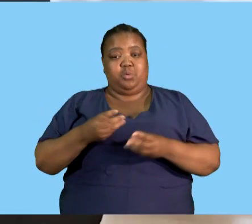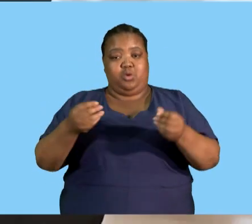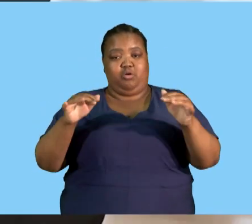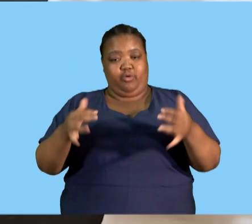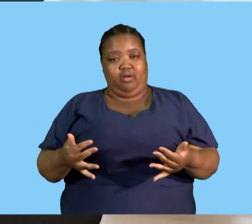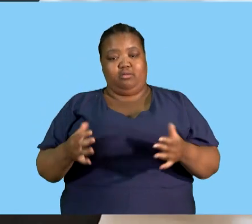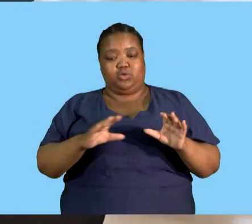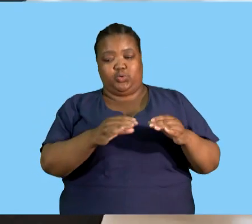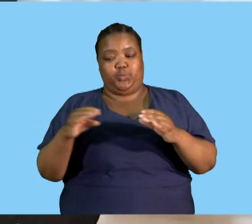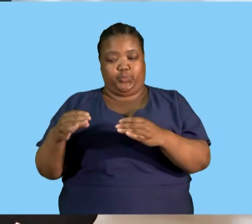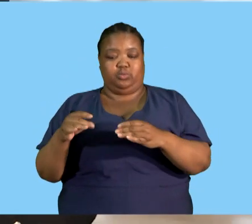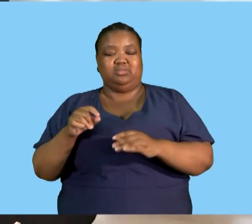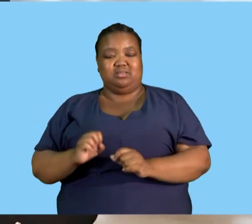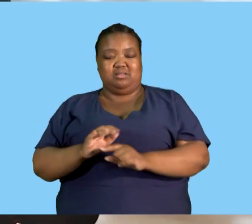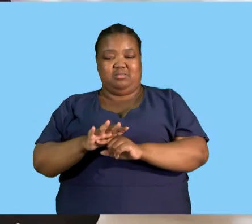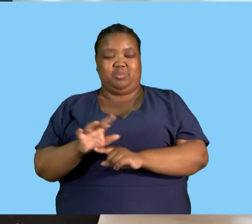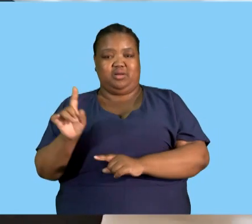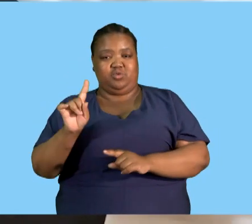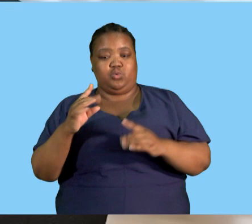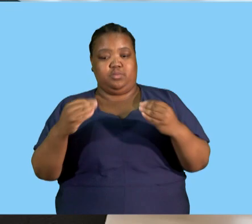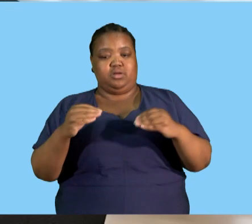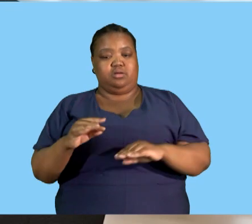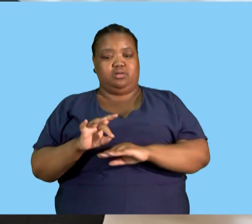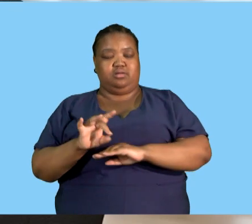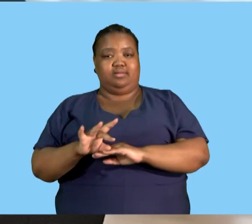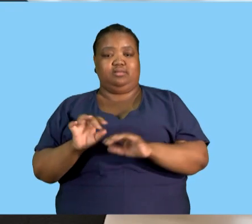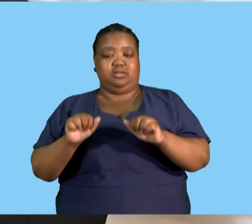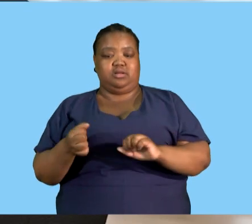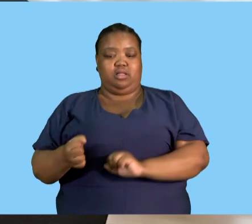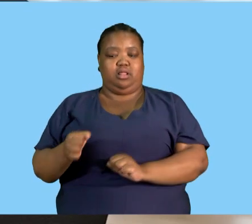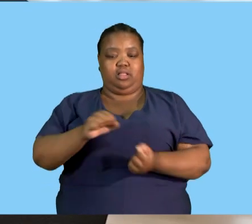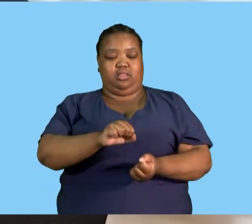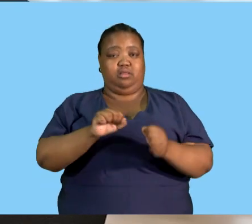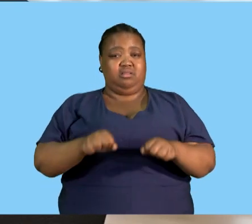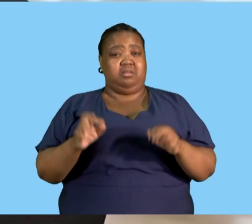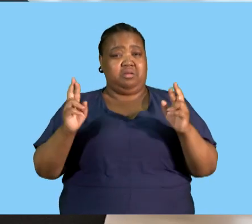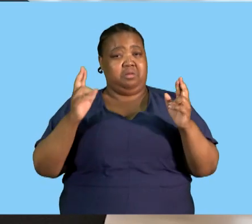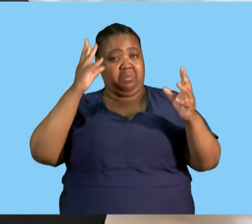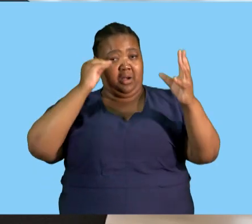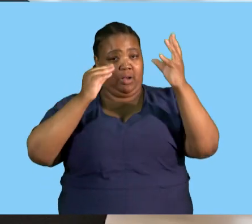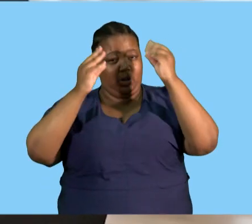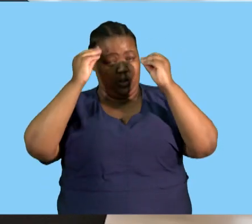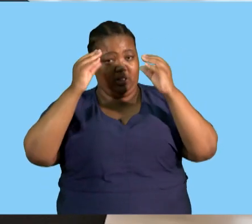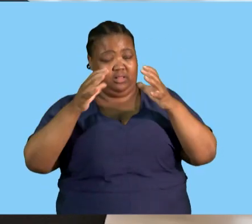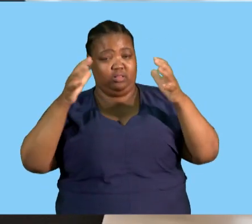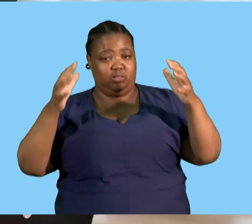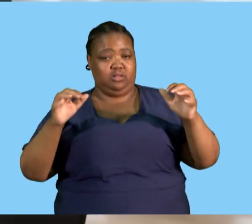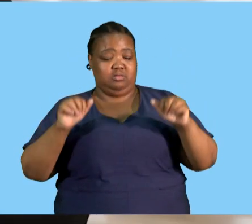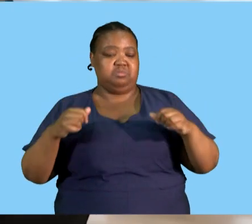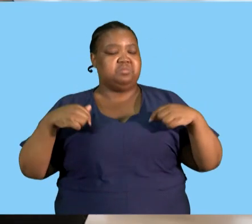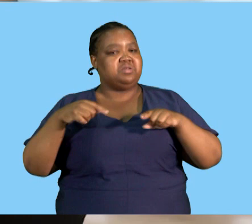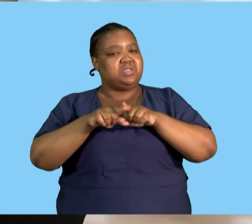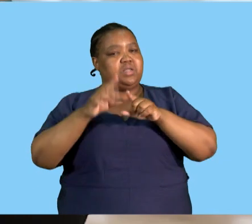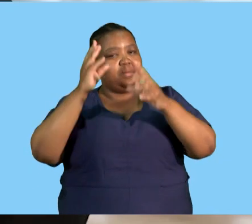problems. All right, that's it from me. We've come to the end of our lesson. I hope you've learned so much because I have learned a lot as well, and